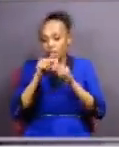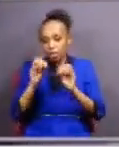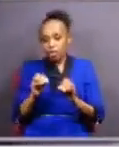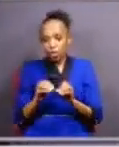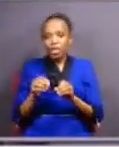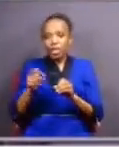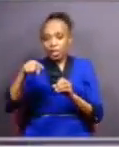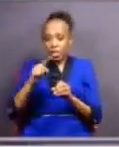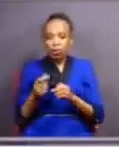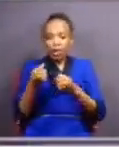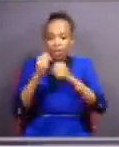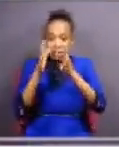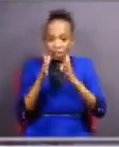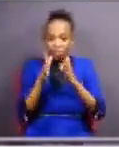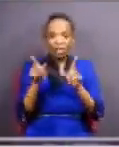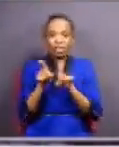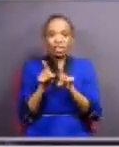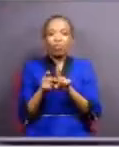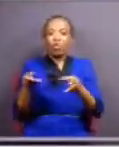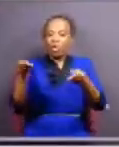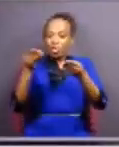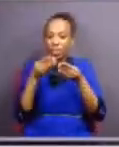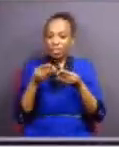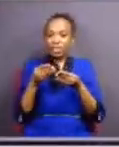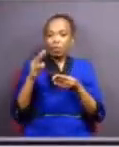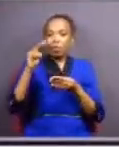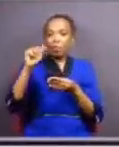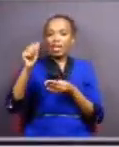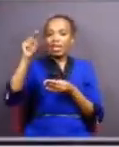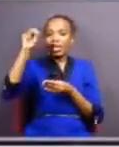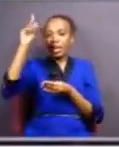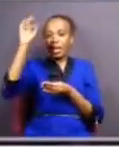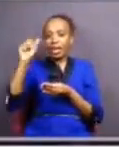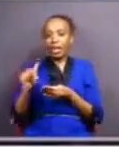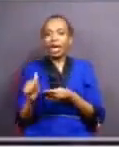our Mandela. He's the one that will give us a Mandela moment if he wins this, when he wins this election.